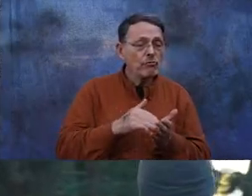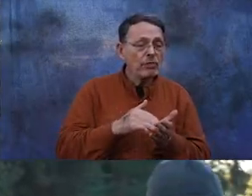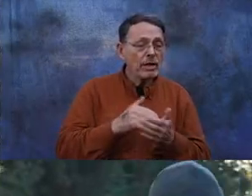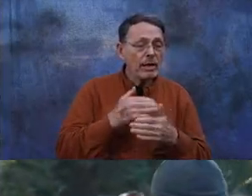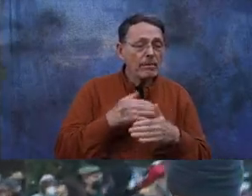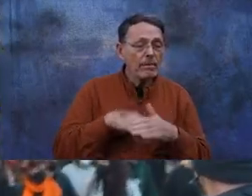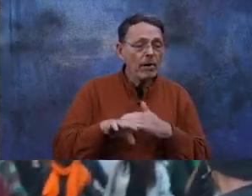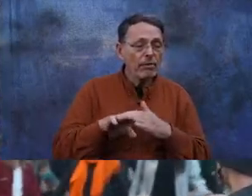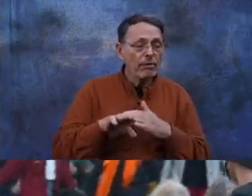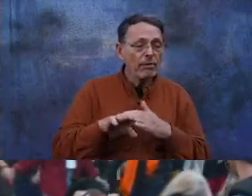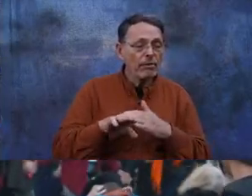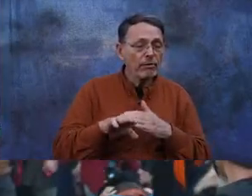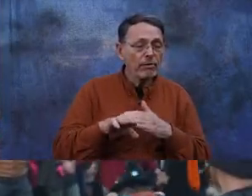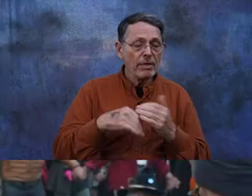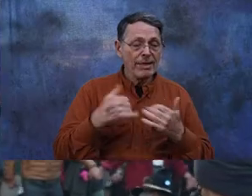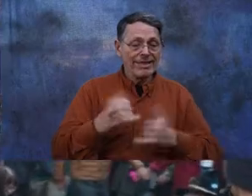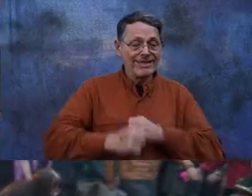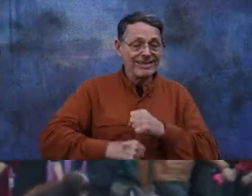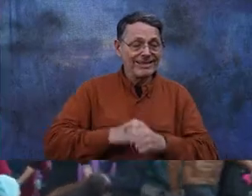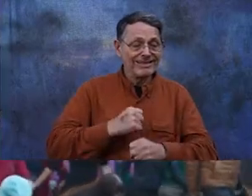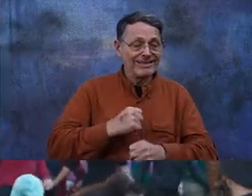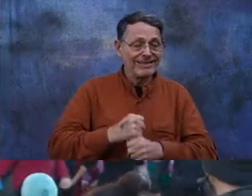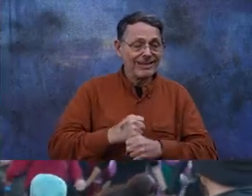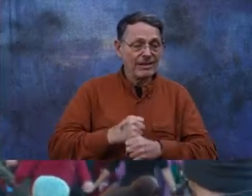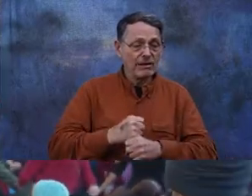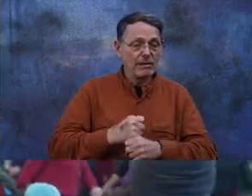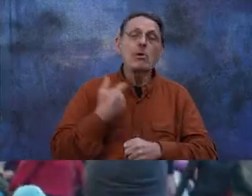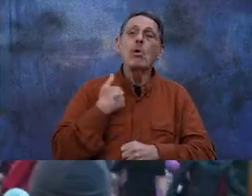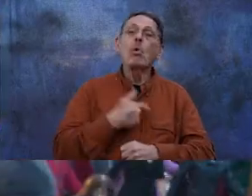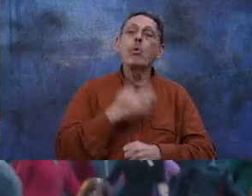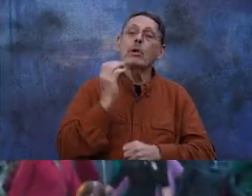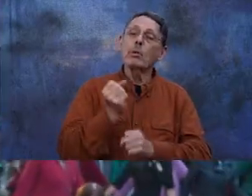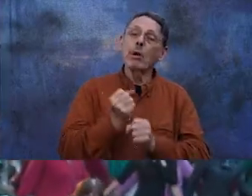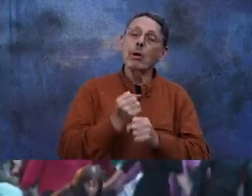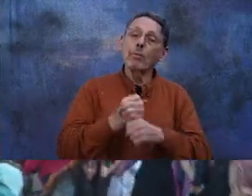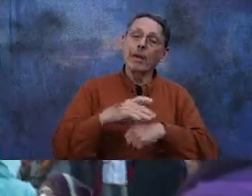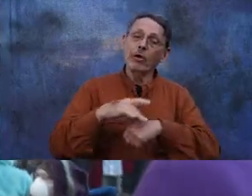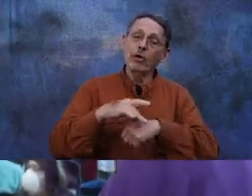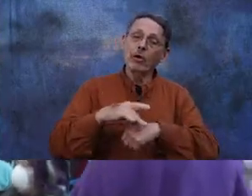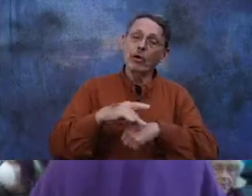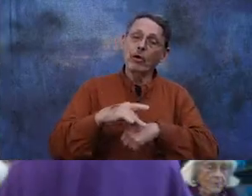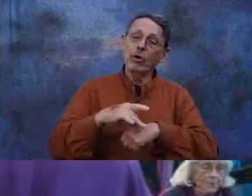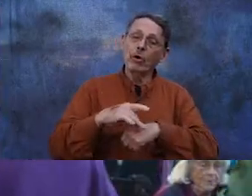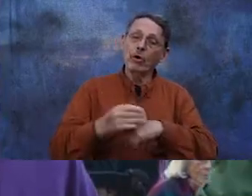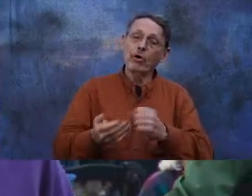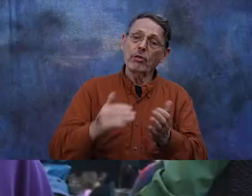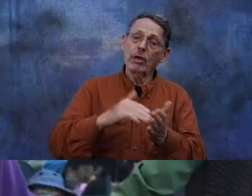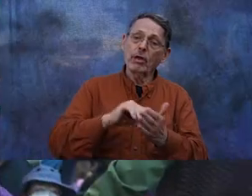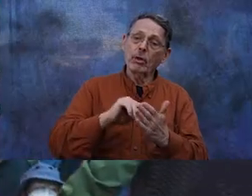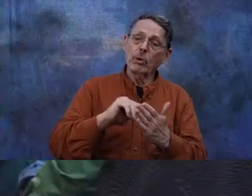rebirth. This year we shall renew the